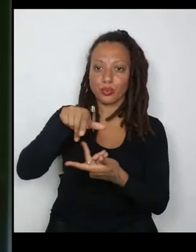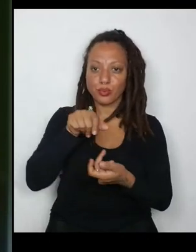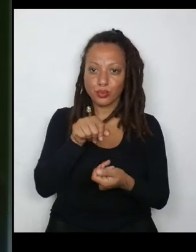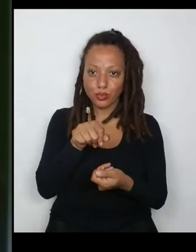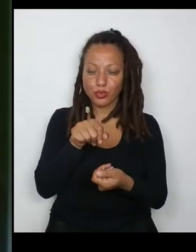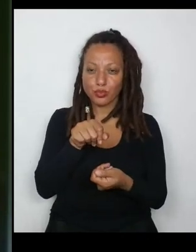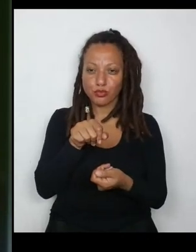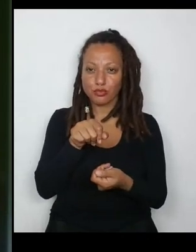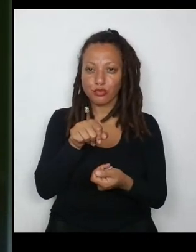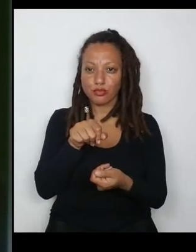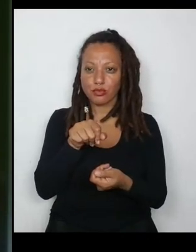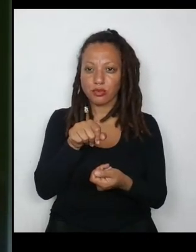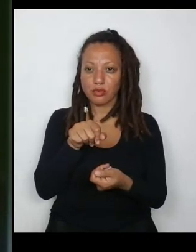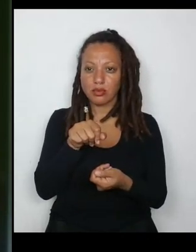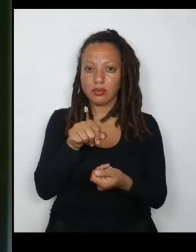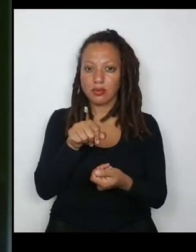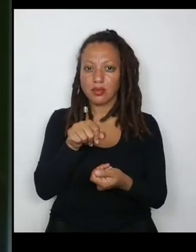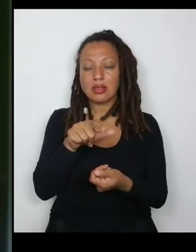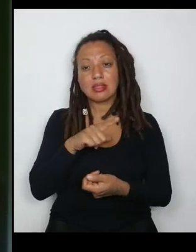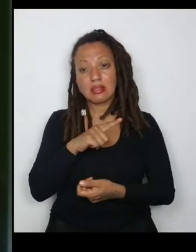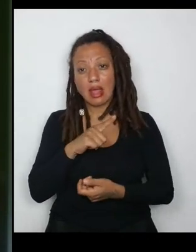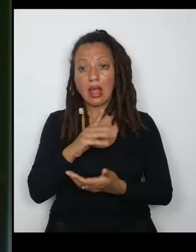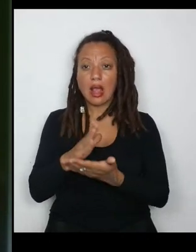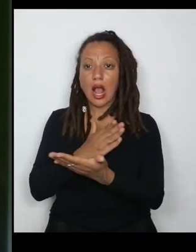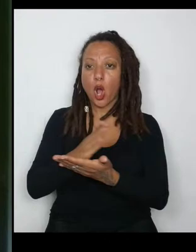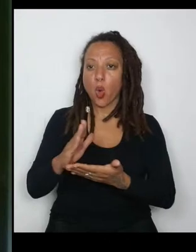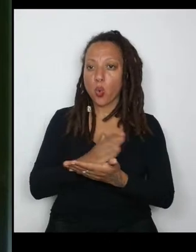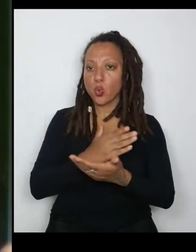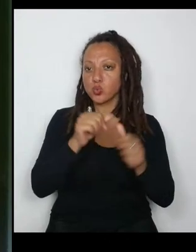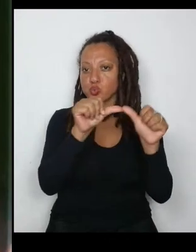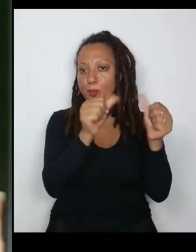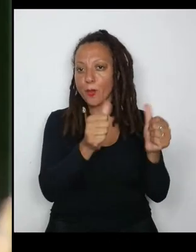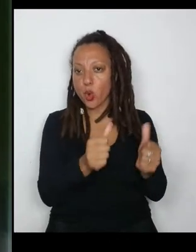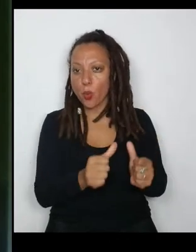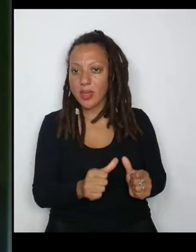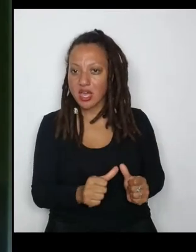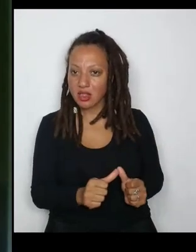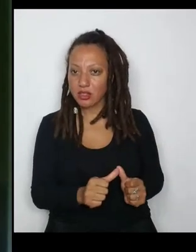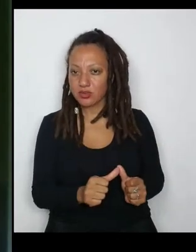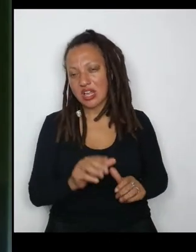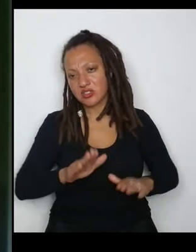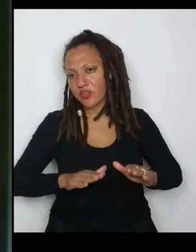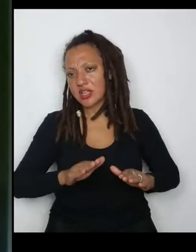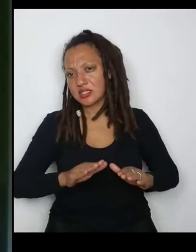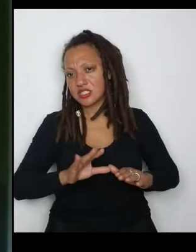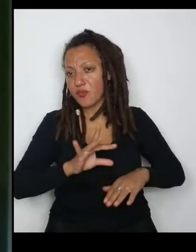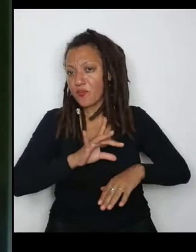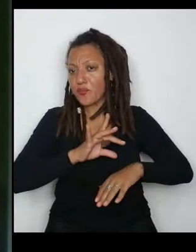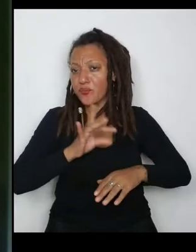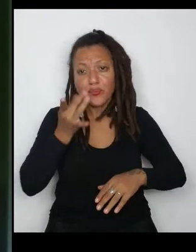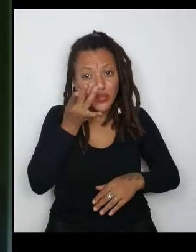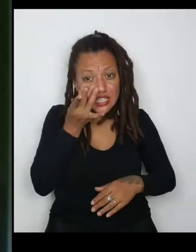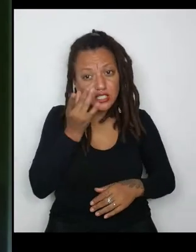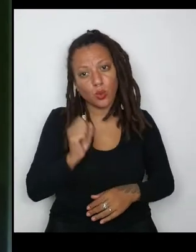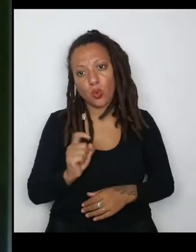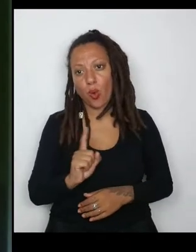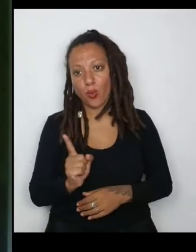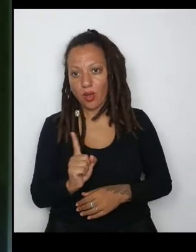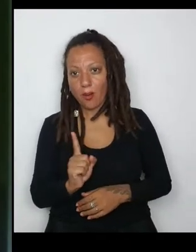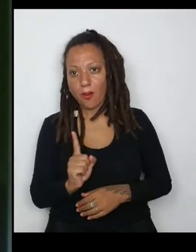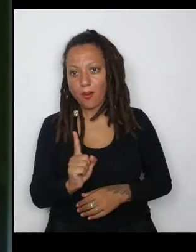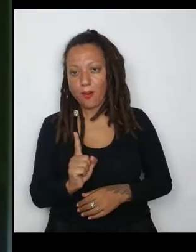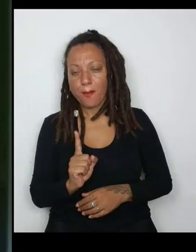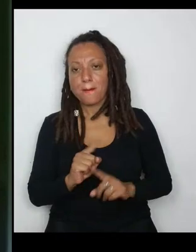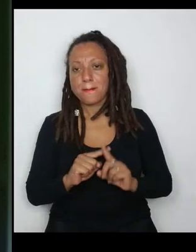physical or or not that we've reacted to to a person uh perhaps should not be in our